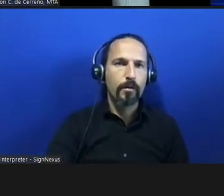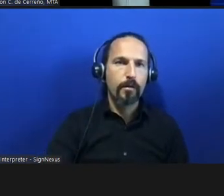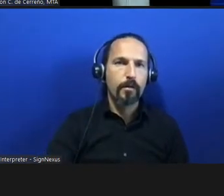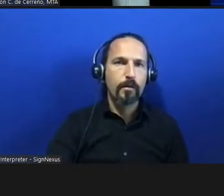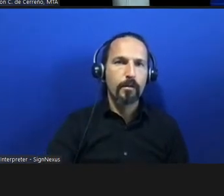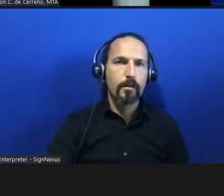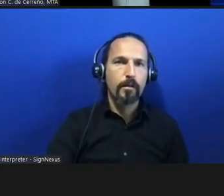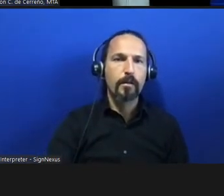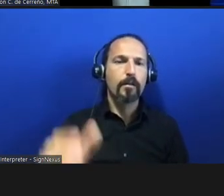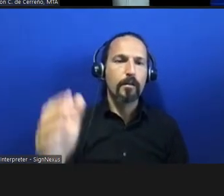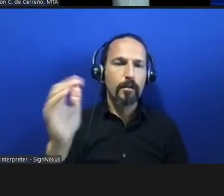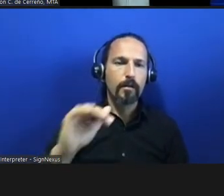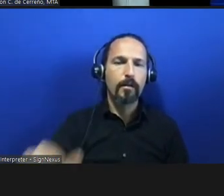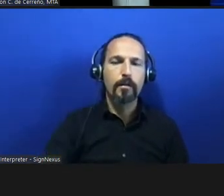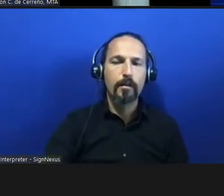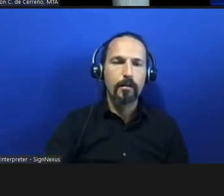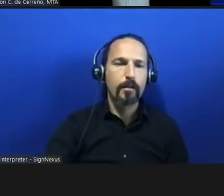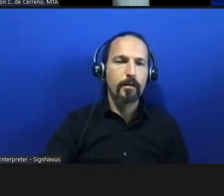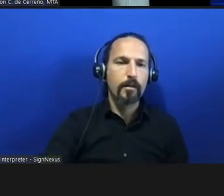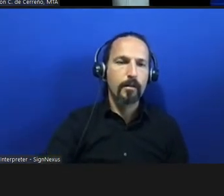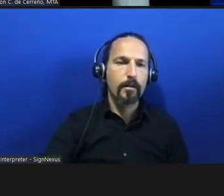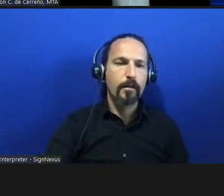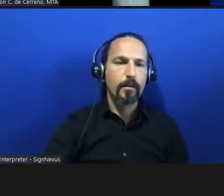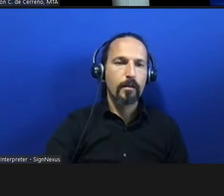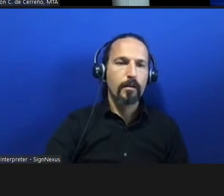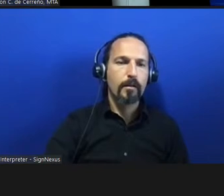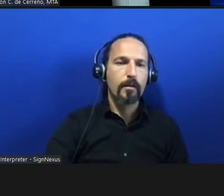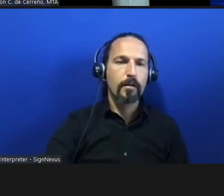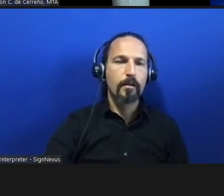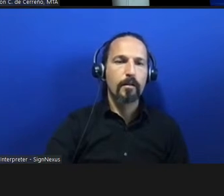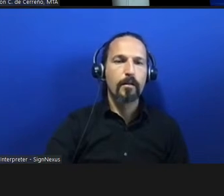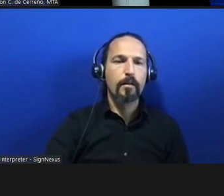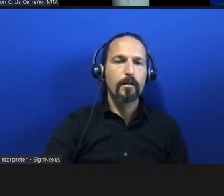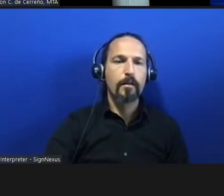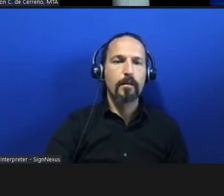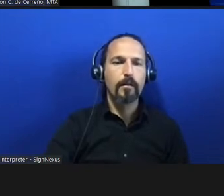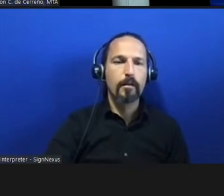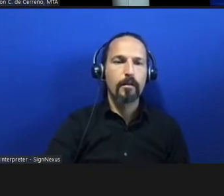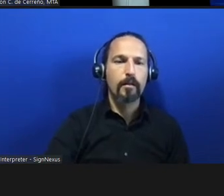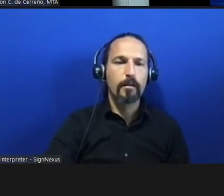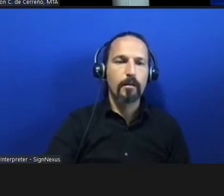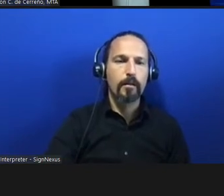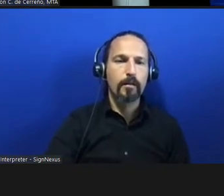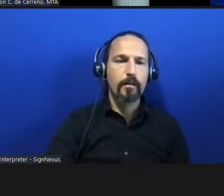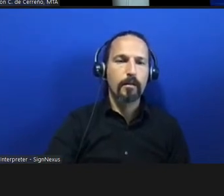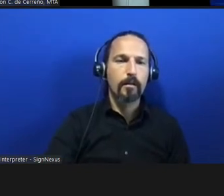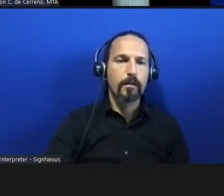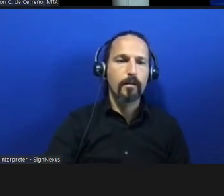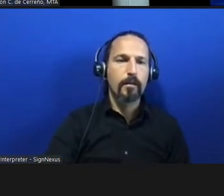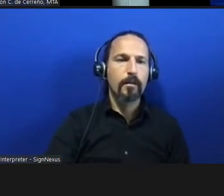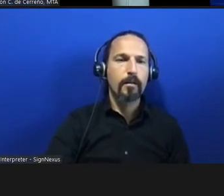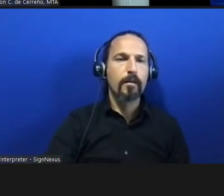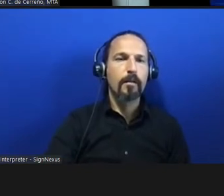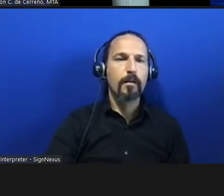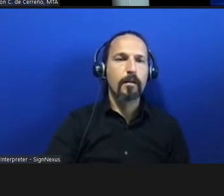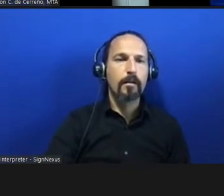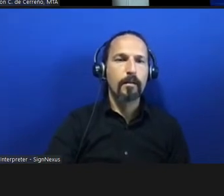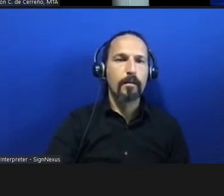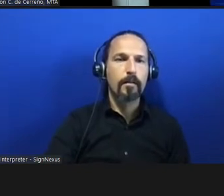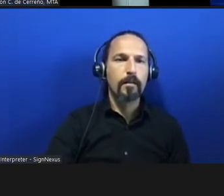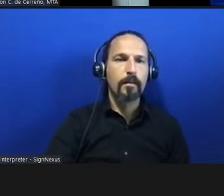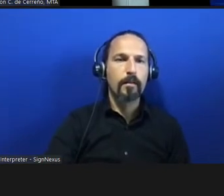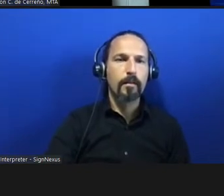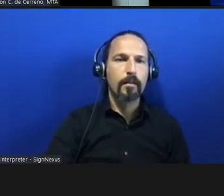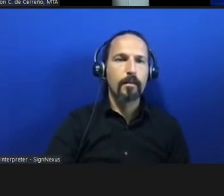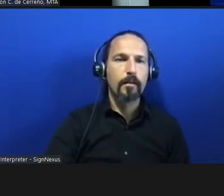the next speaker is Henry Ward followed by Veronica Mosey the next speaker is Veronica Mosey